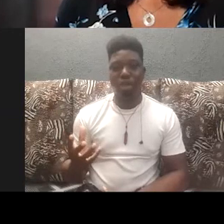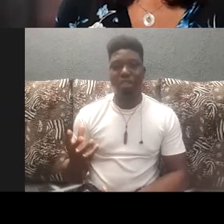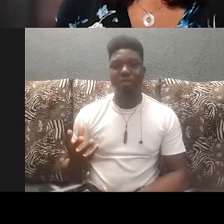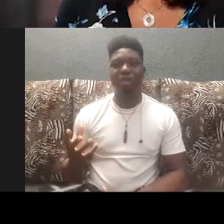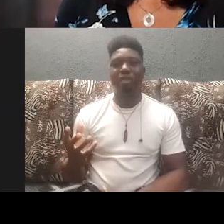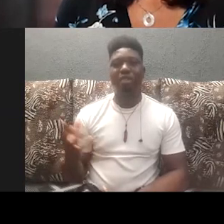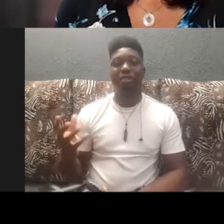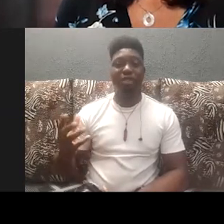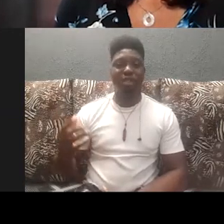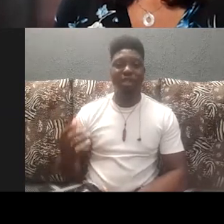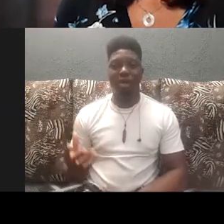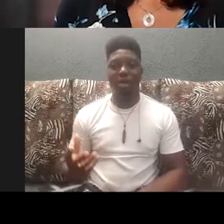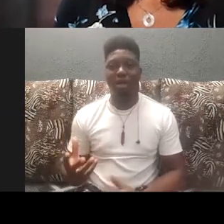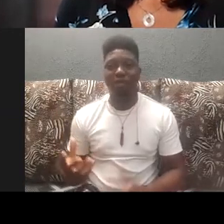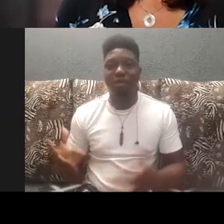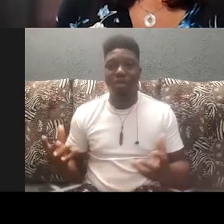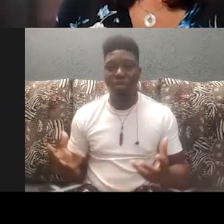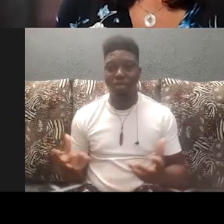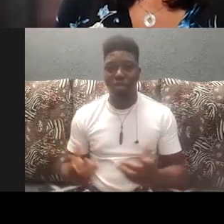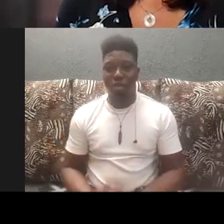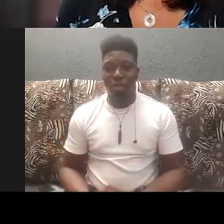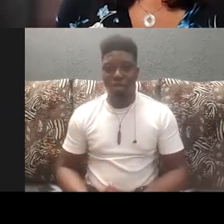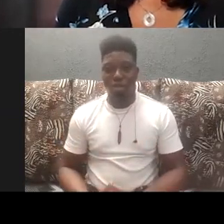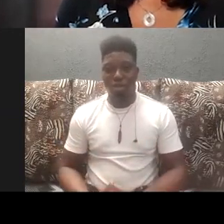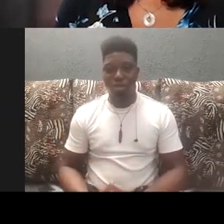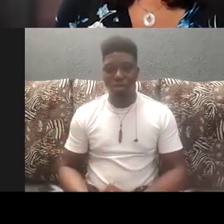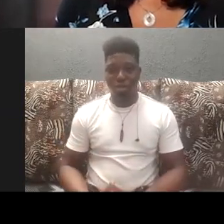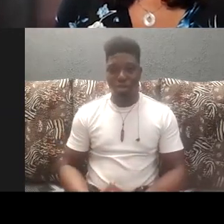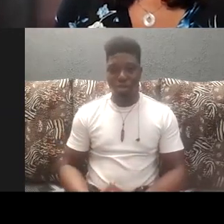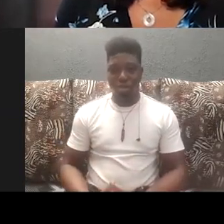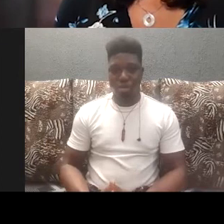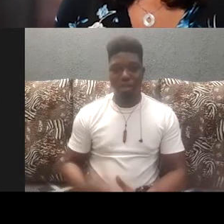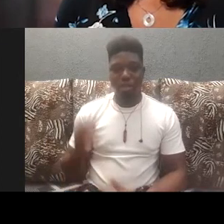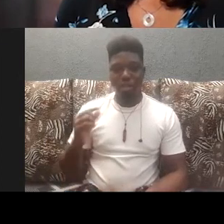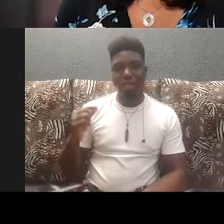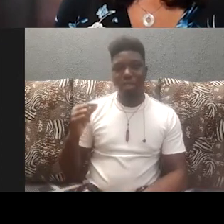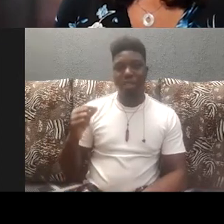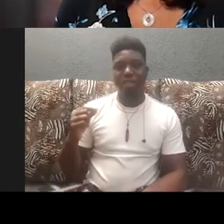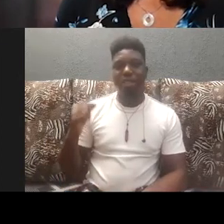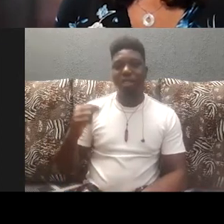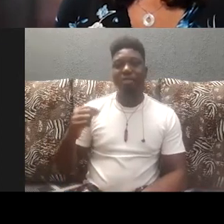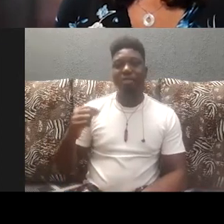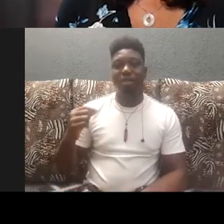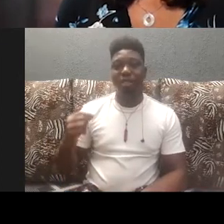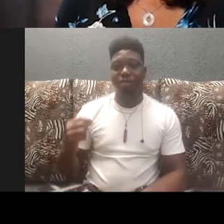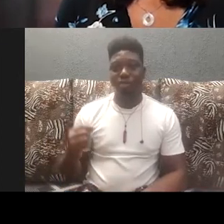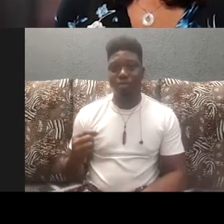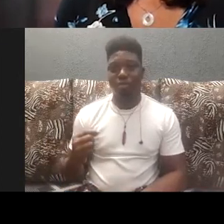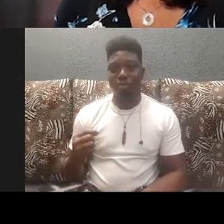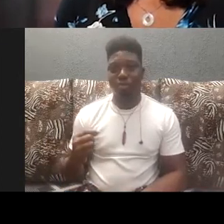and accessibility in our various innovation. There's a saying that say charity begins